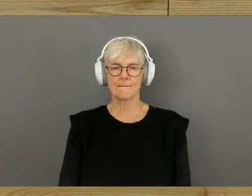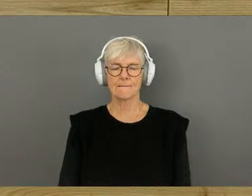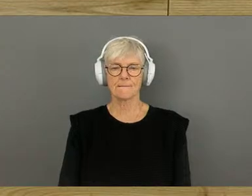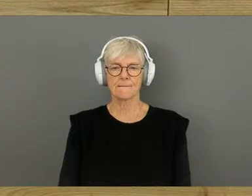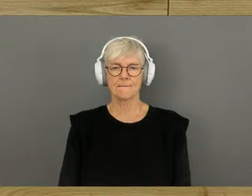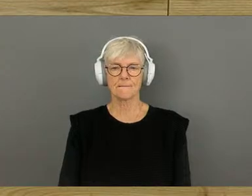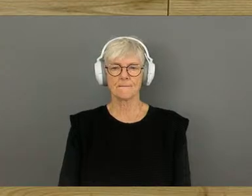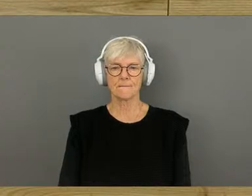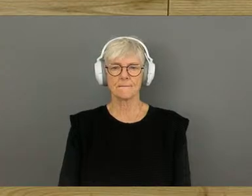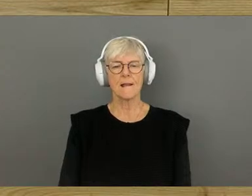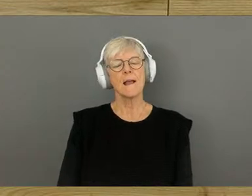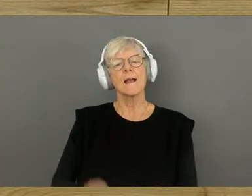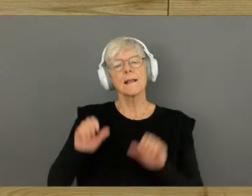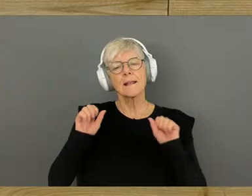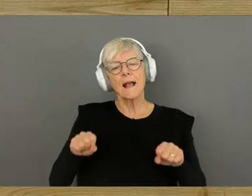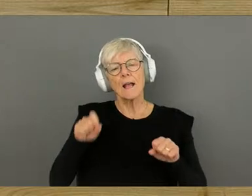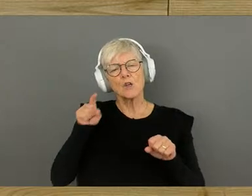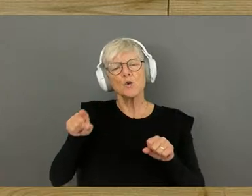for other storms?